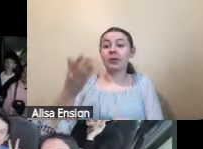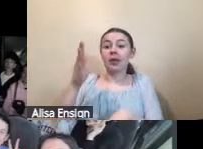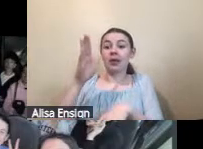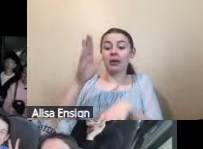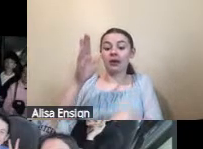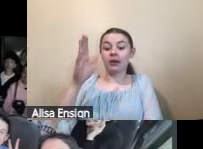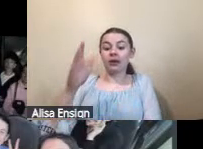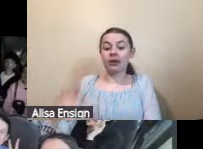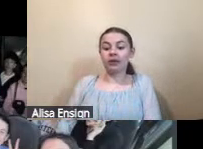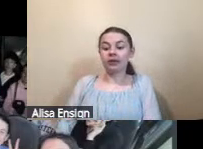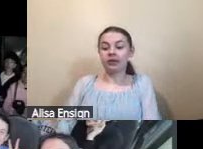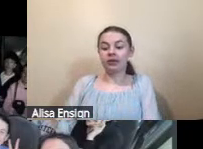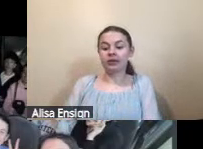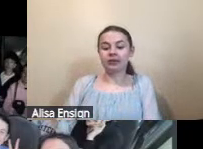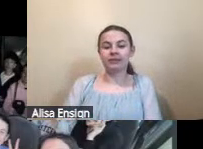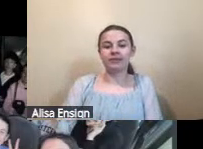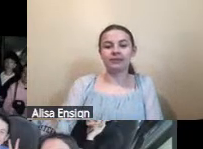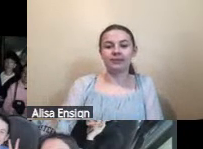as well.